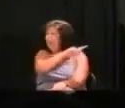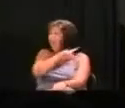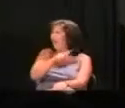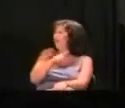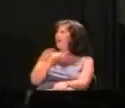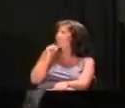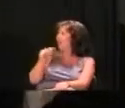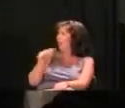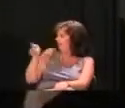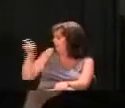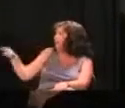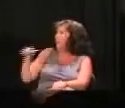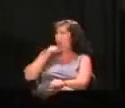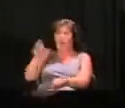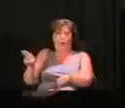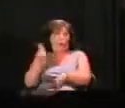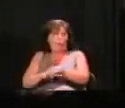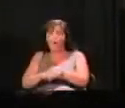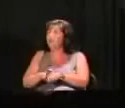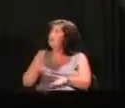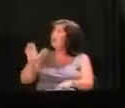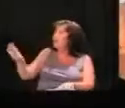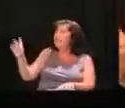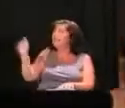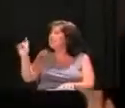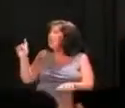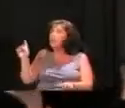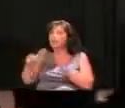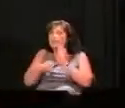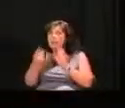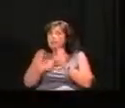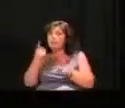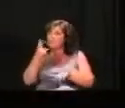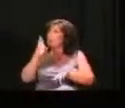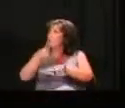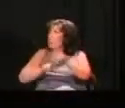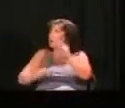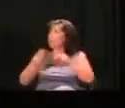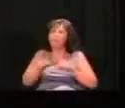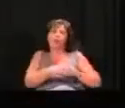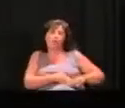not normal. Okay, Debbie, normal people fart.